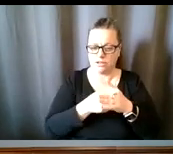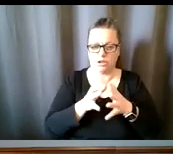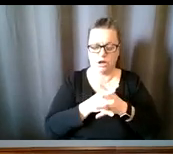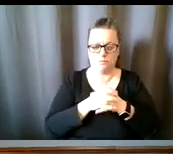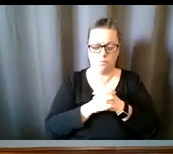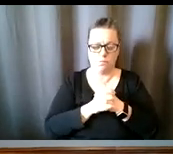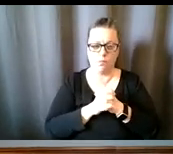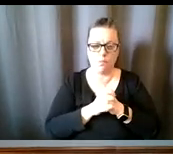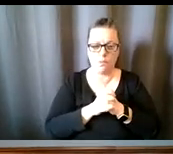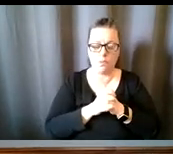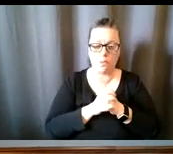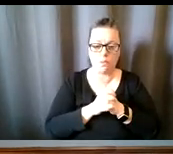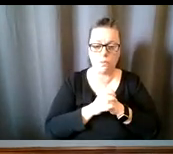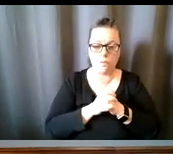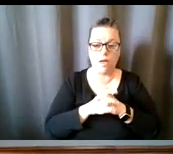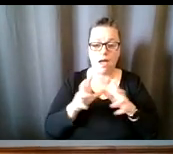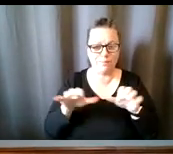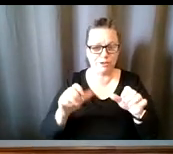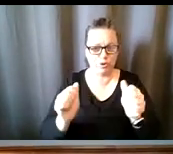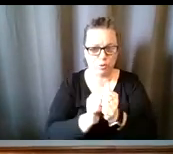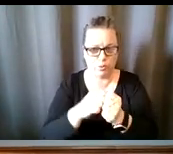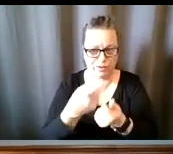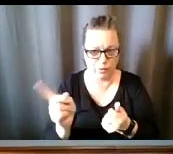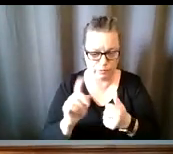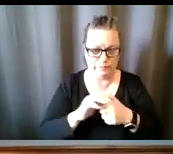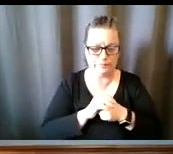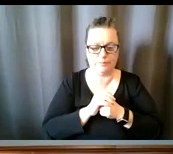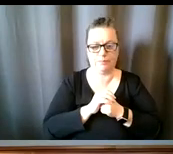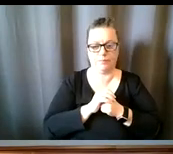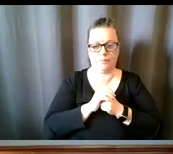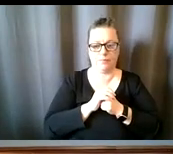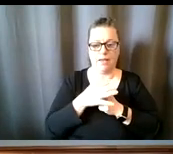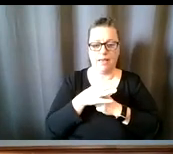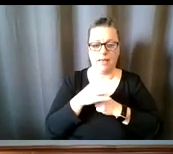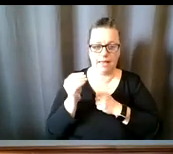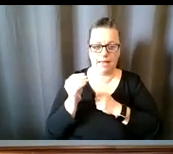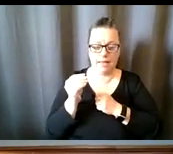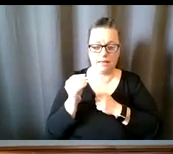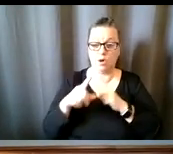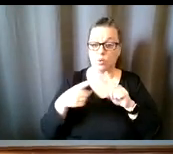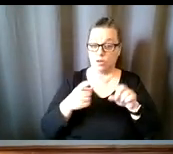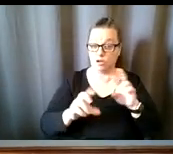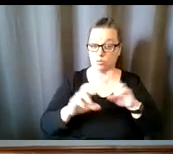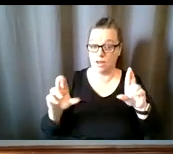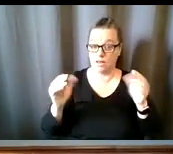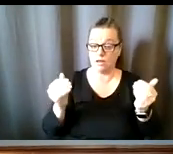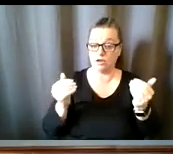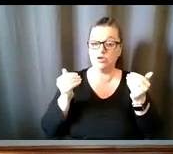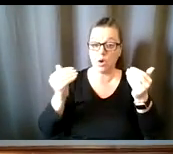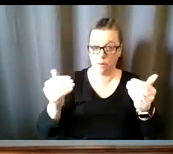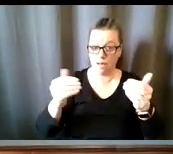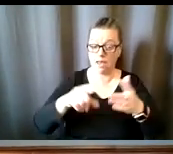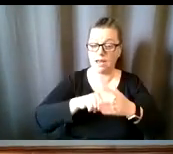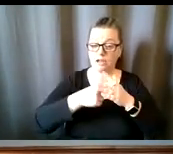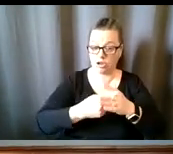So I'm going to do it along with you here. And whenever you're ready, go ahead and do that. And as you